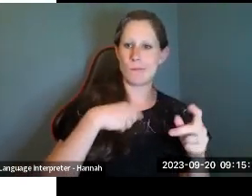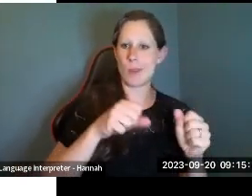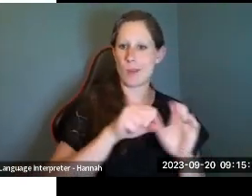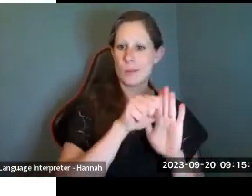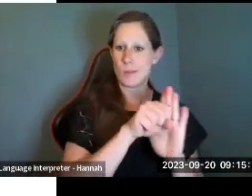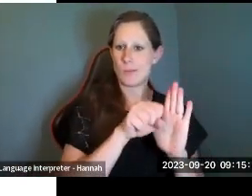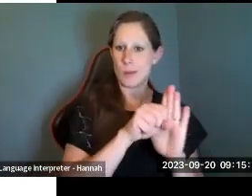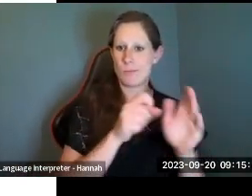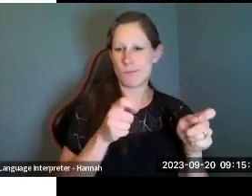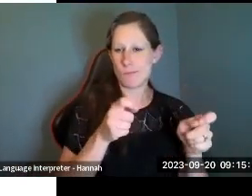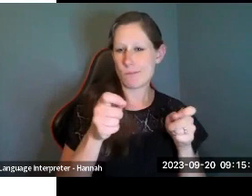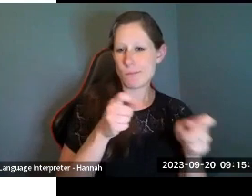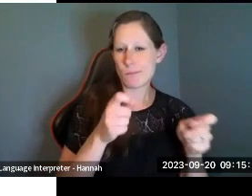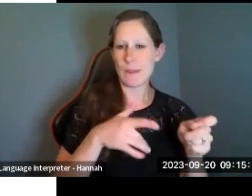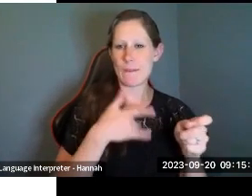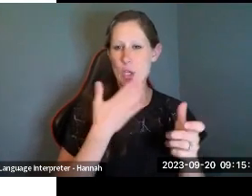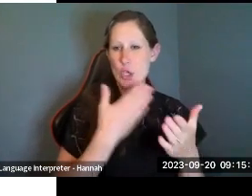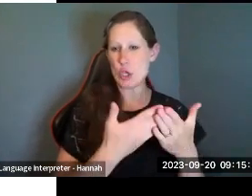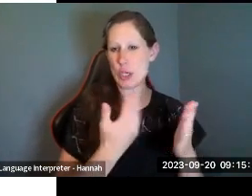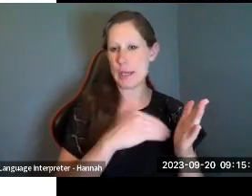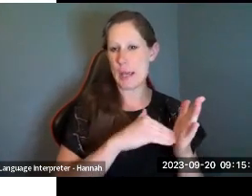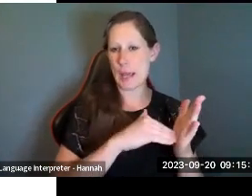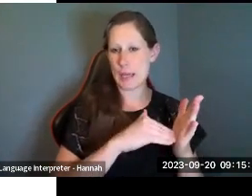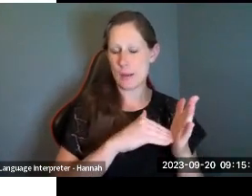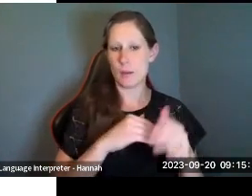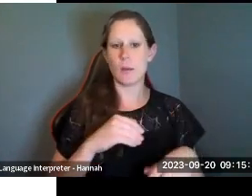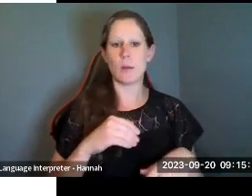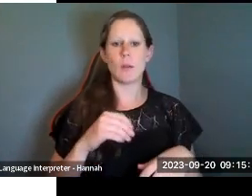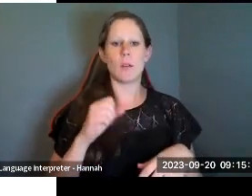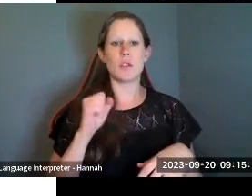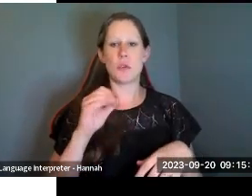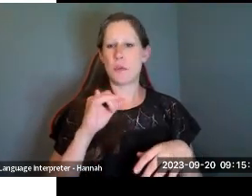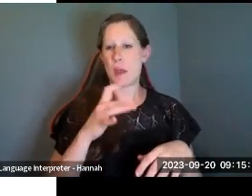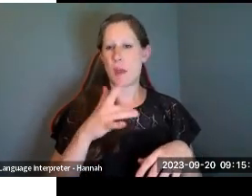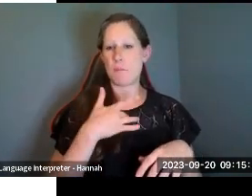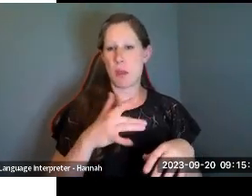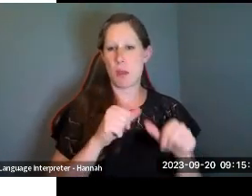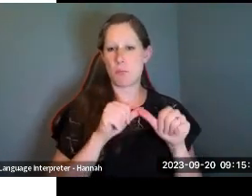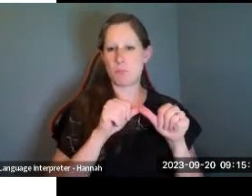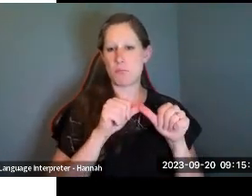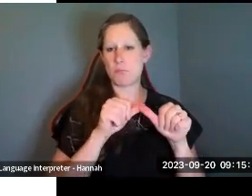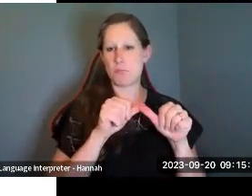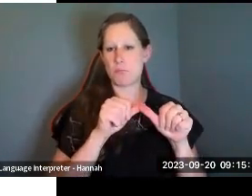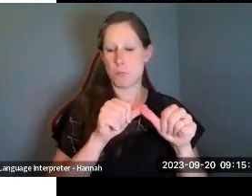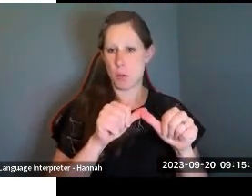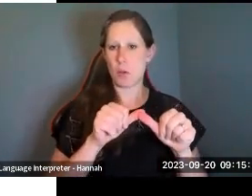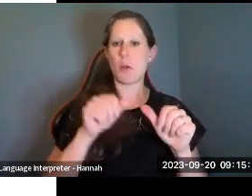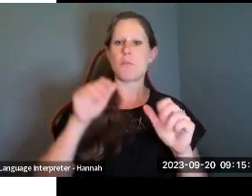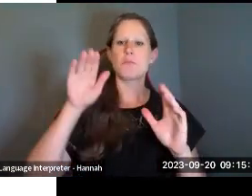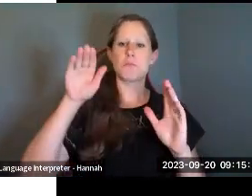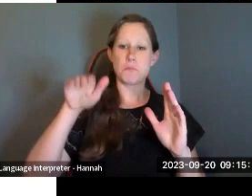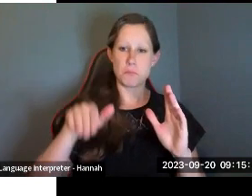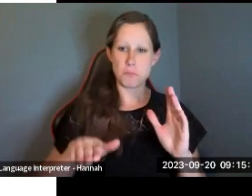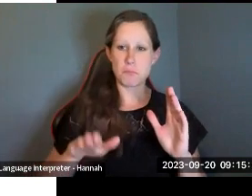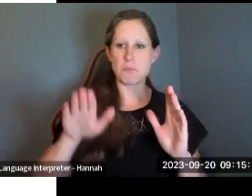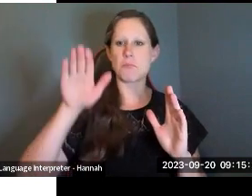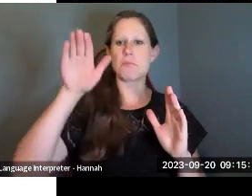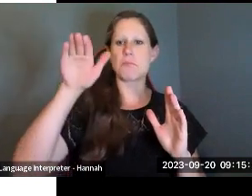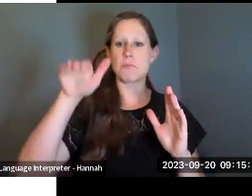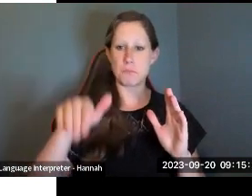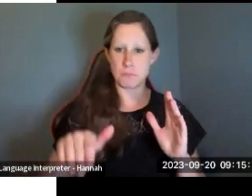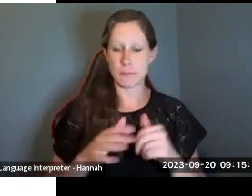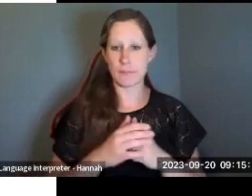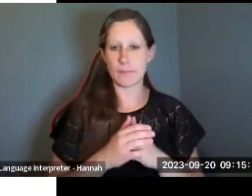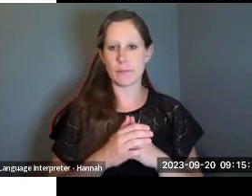really well again. So it operates along a continuum. This curriculum, Mental Health First